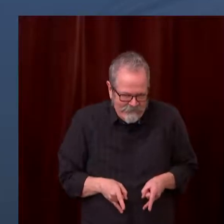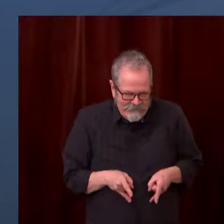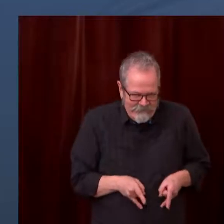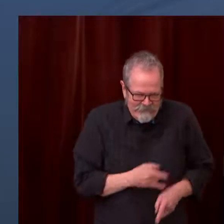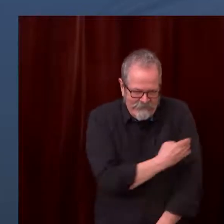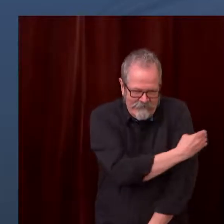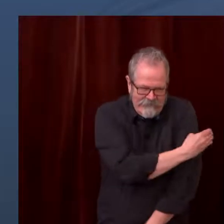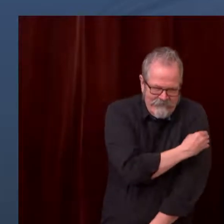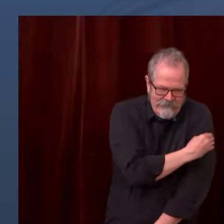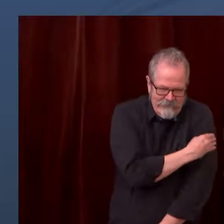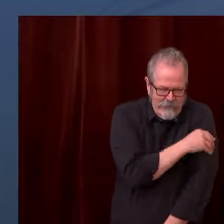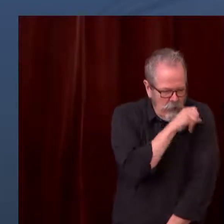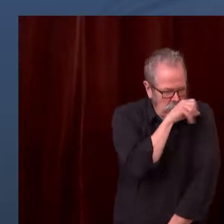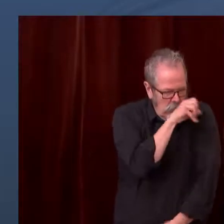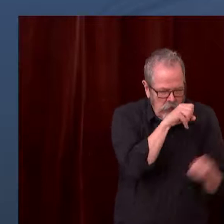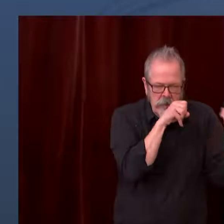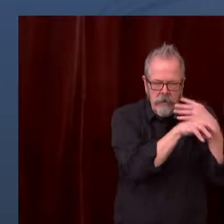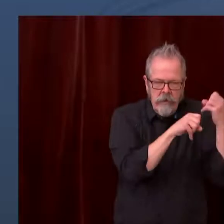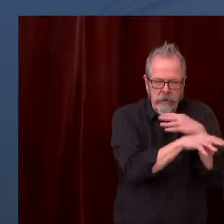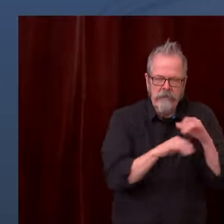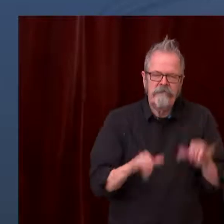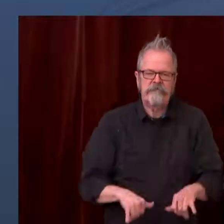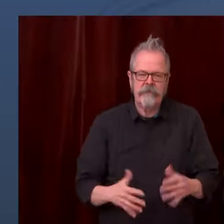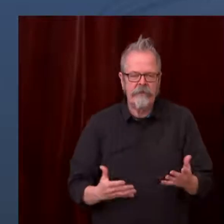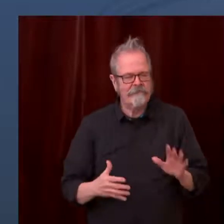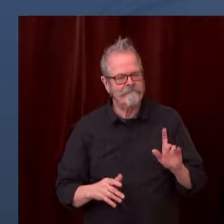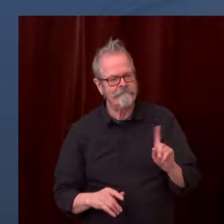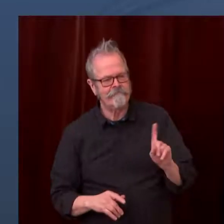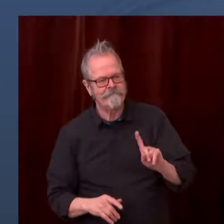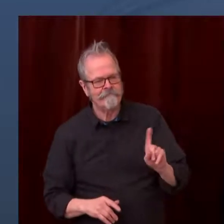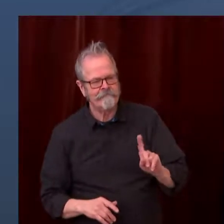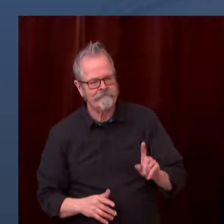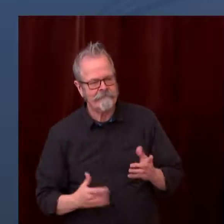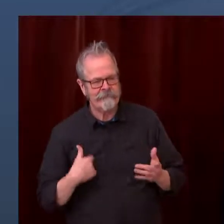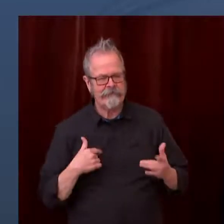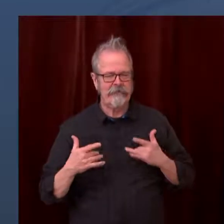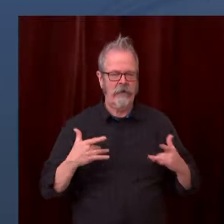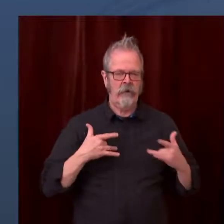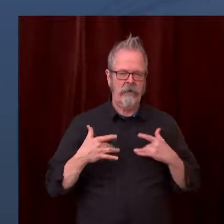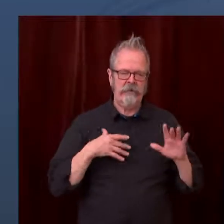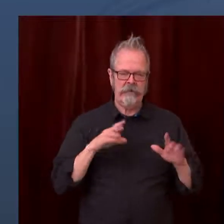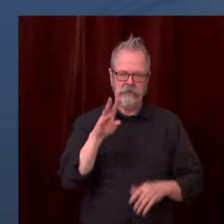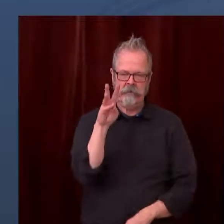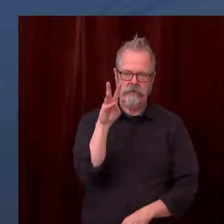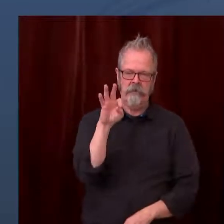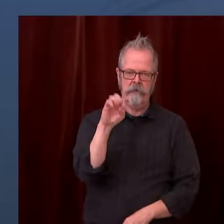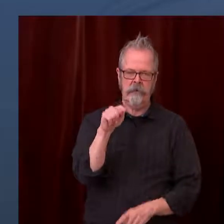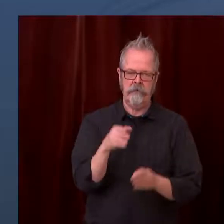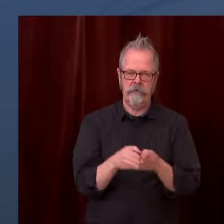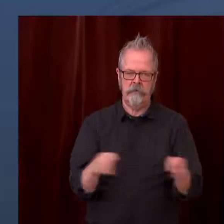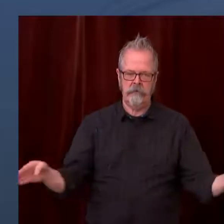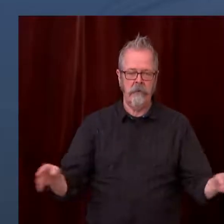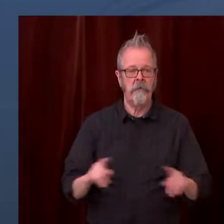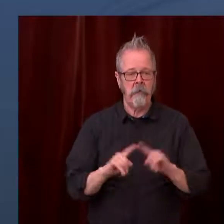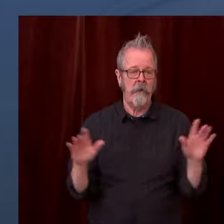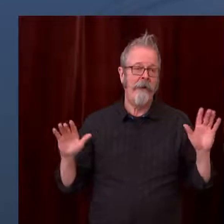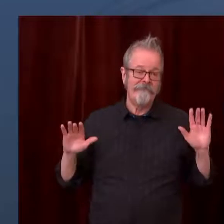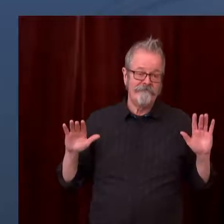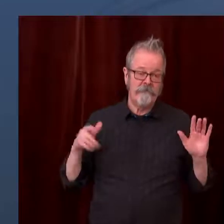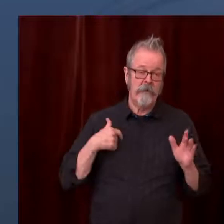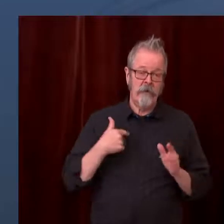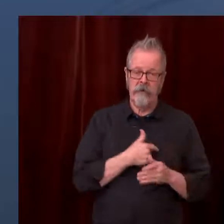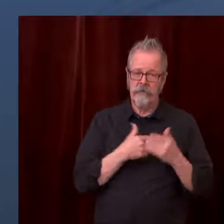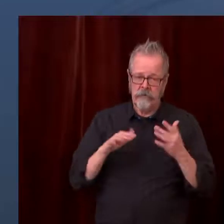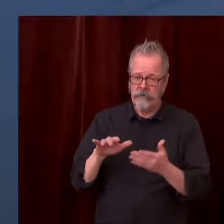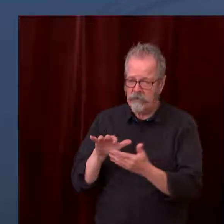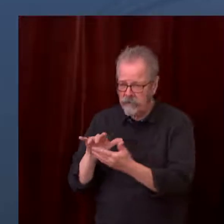continuing to look at the science and the evidence. We're also looking at what's happening across the country and across the globe, to be frank. And right now